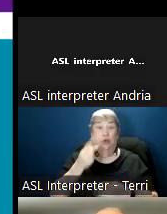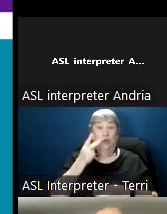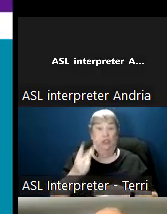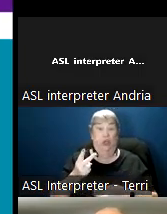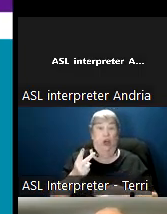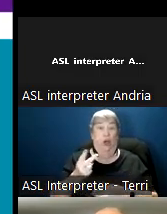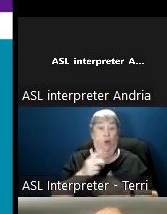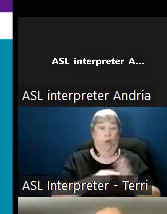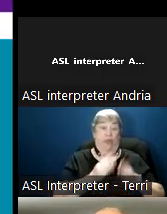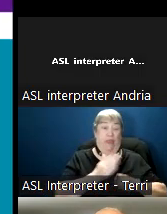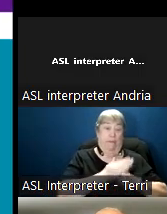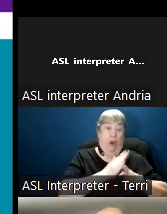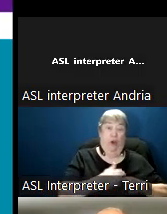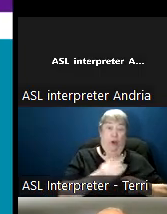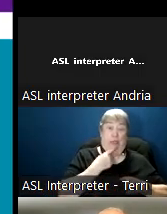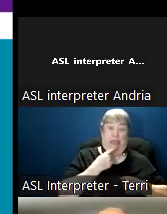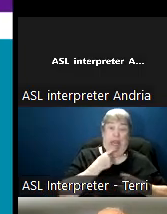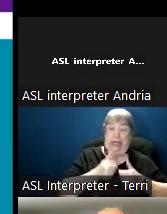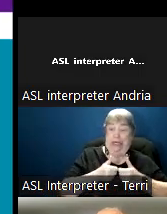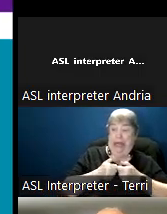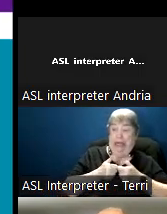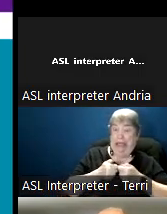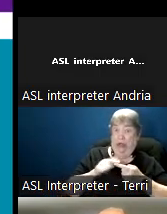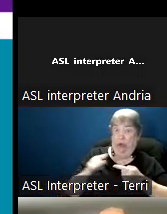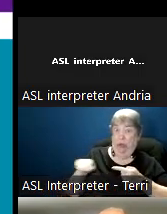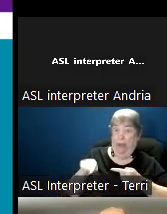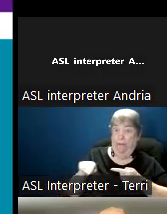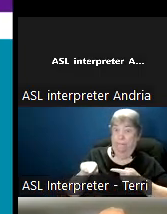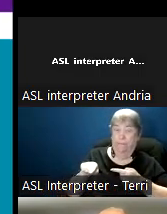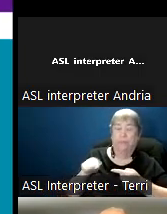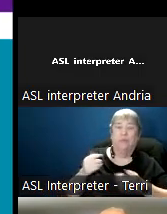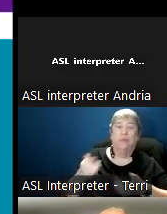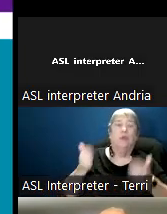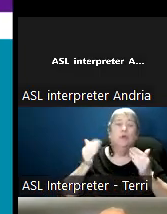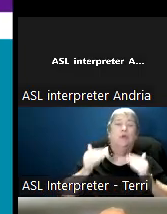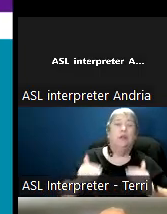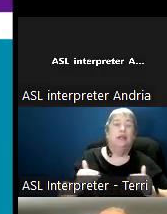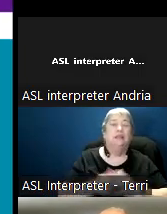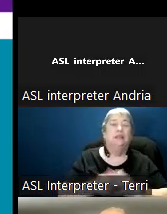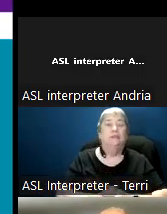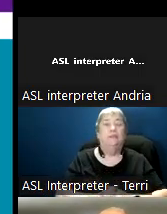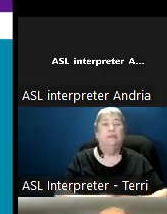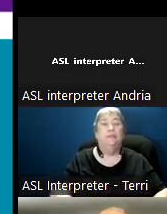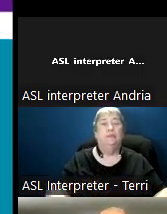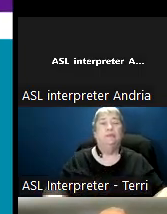tactics the partner was using, right? Let's go on to the next slide.